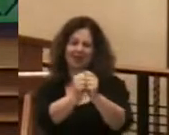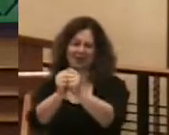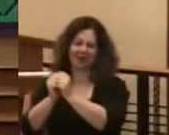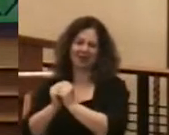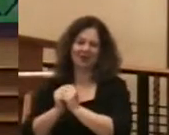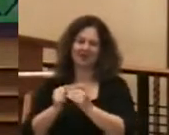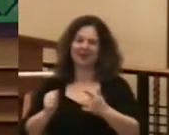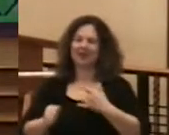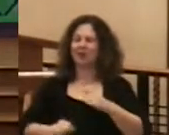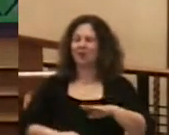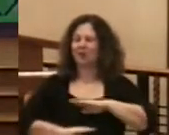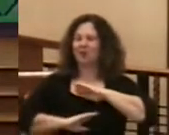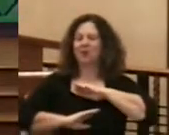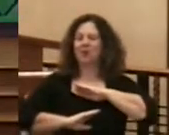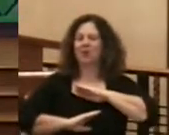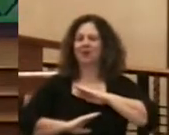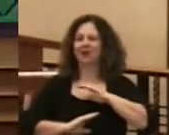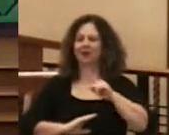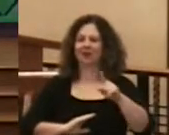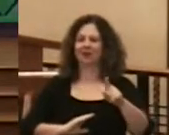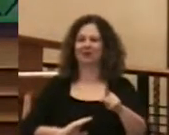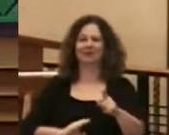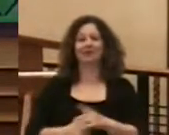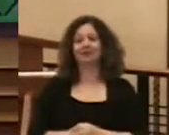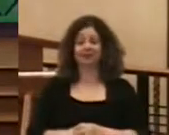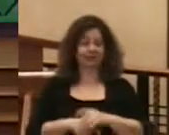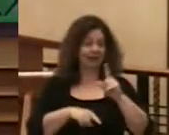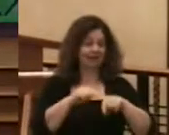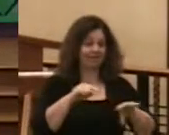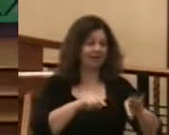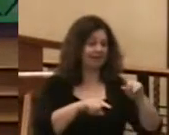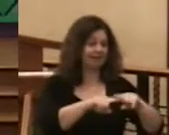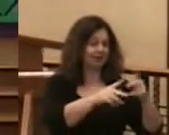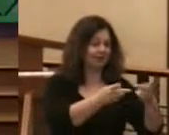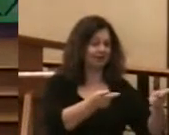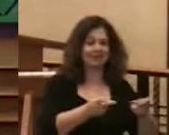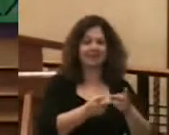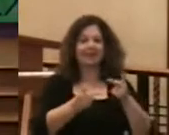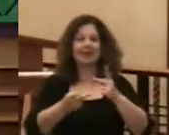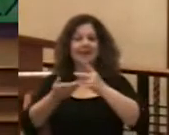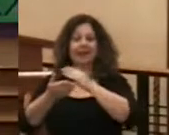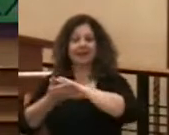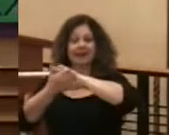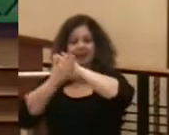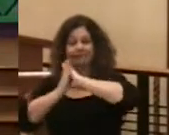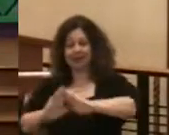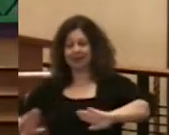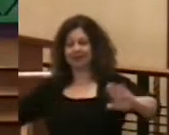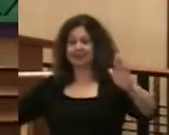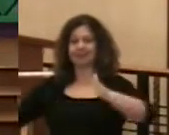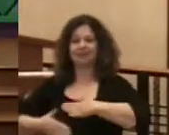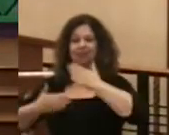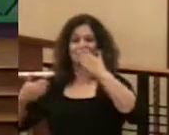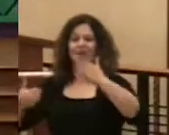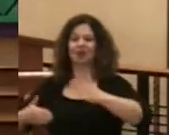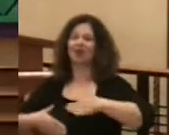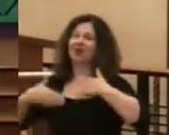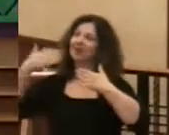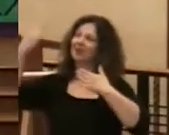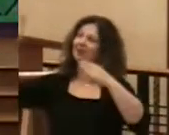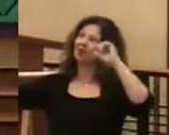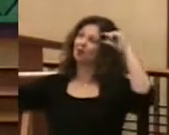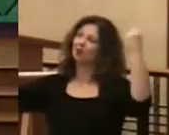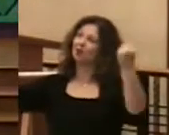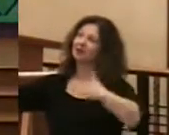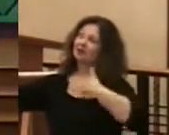way that you can find nowhere else, that you experience the peace and the joy and the grace of Jesus Christ, your Lord and Savior.